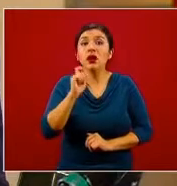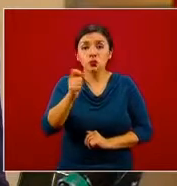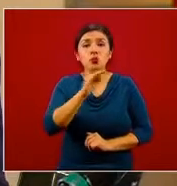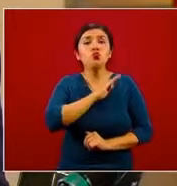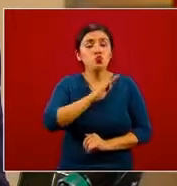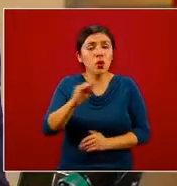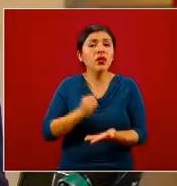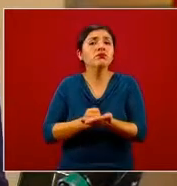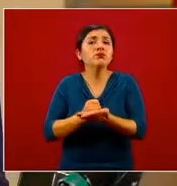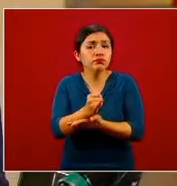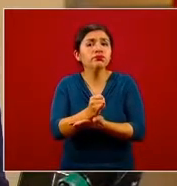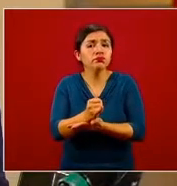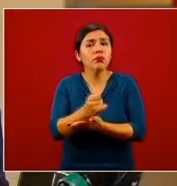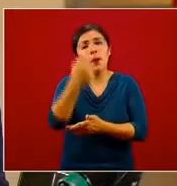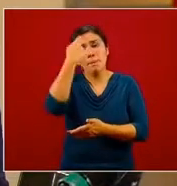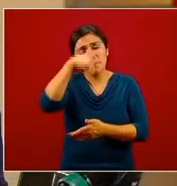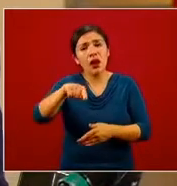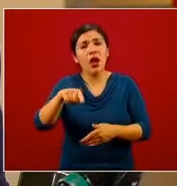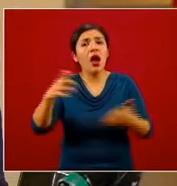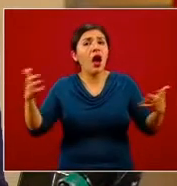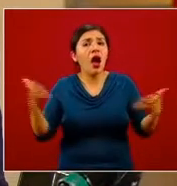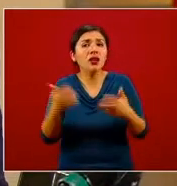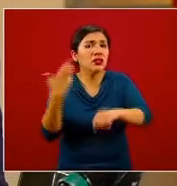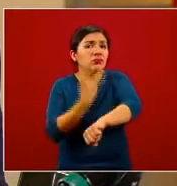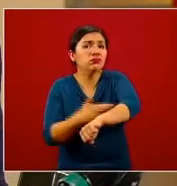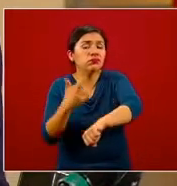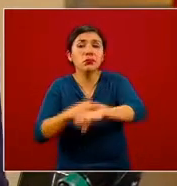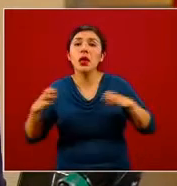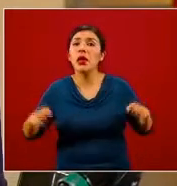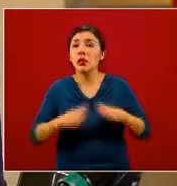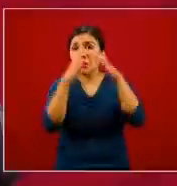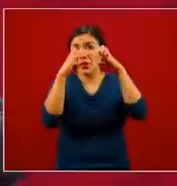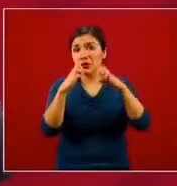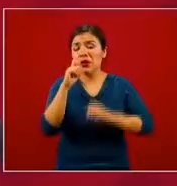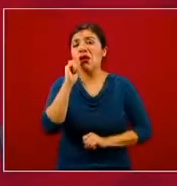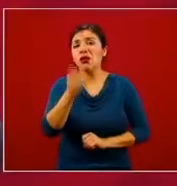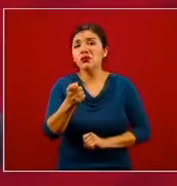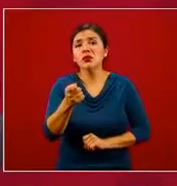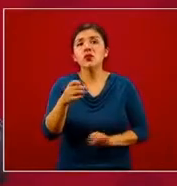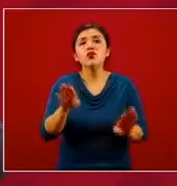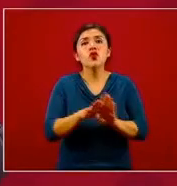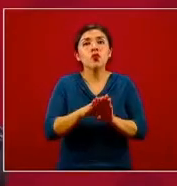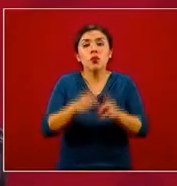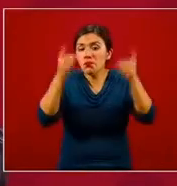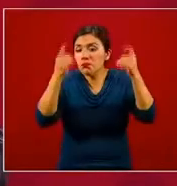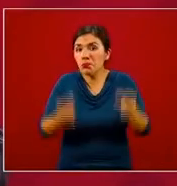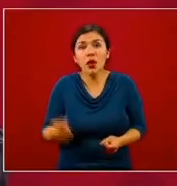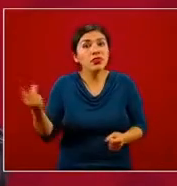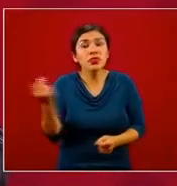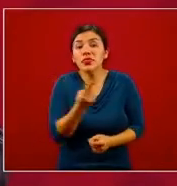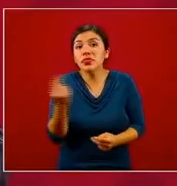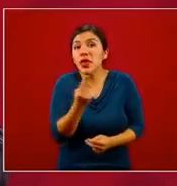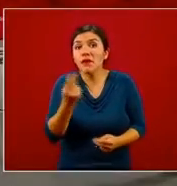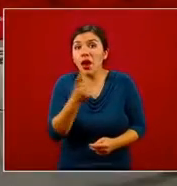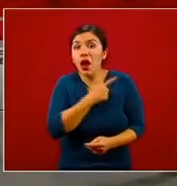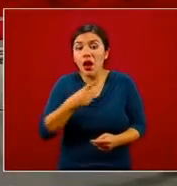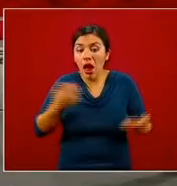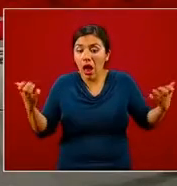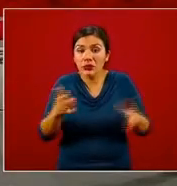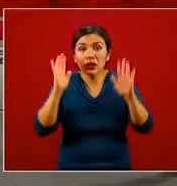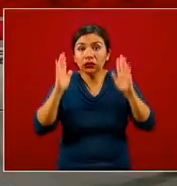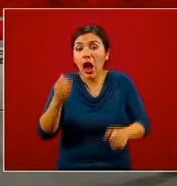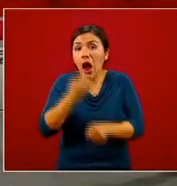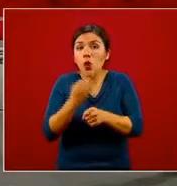when there is an invasion of an exotic infection, blah, blah, blah, whatever it says, is that